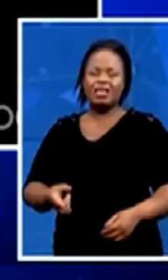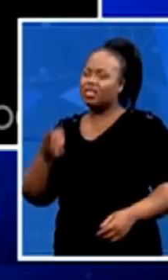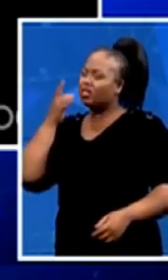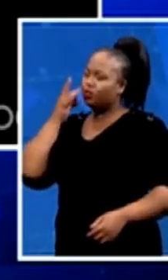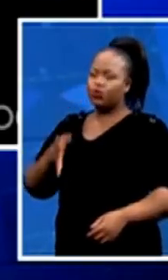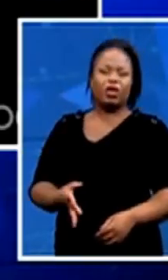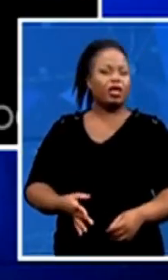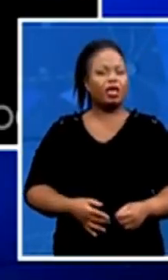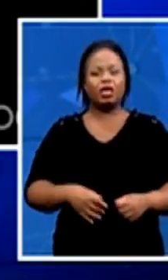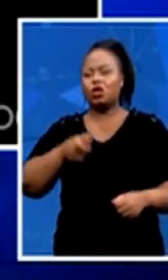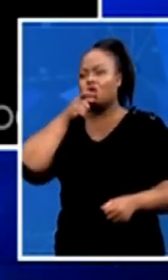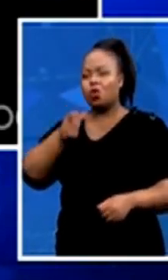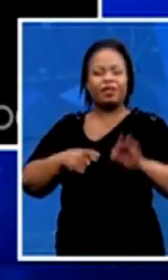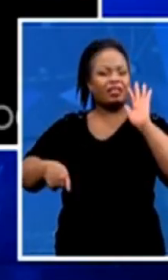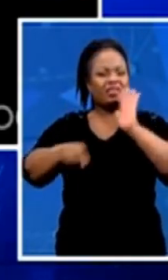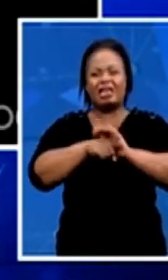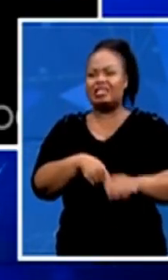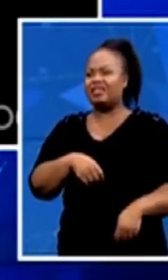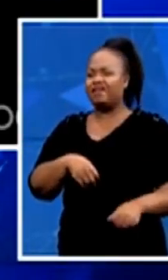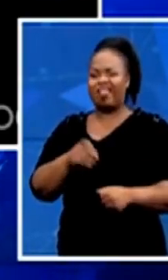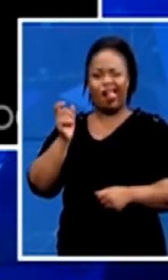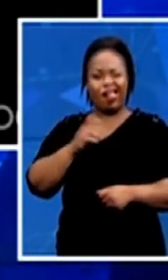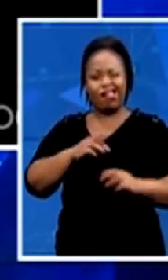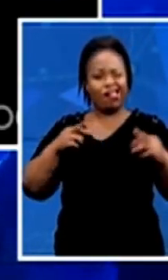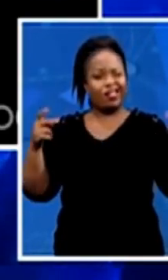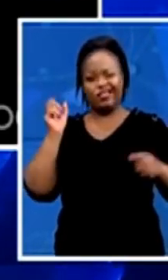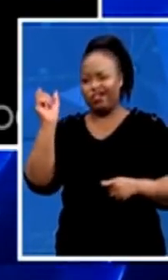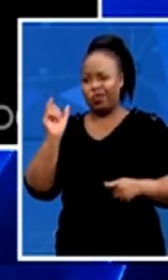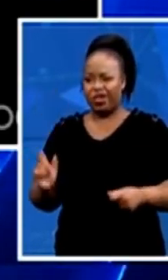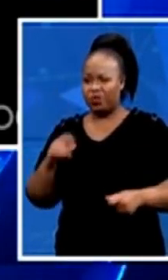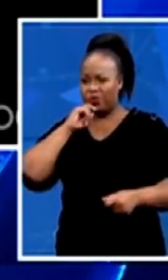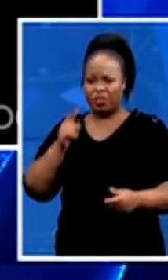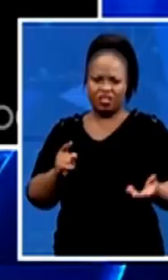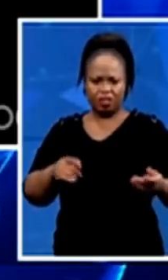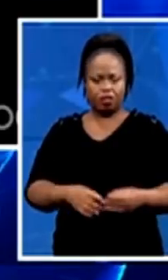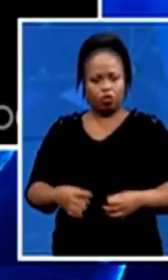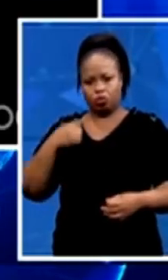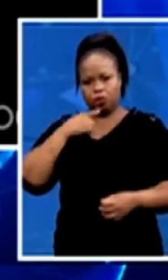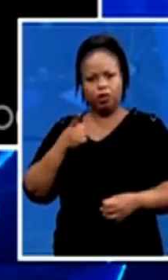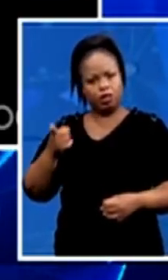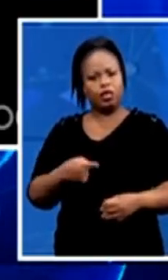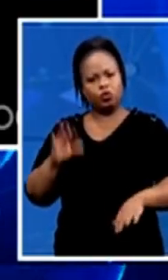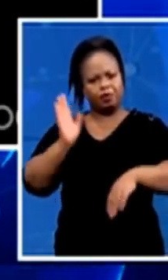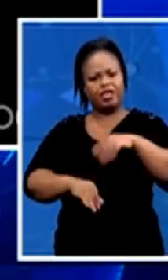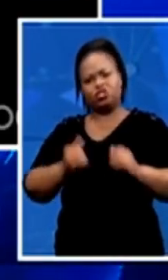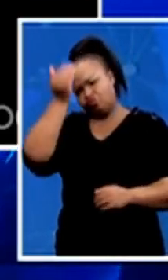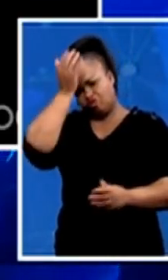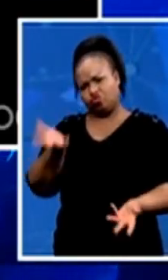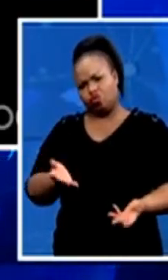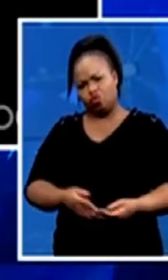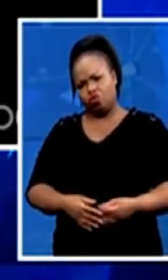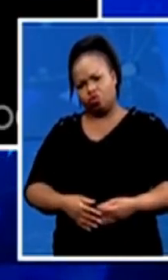adjectives that have been used so to separate that, which is